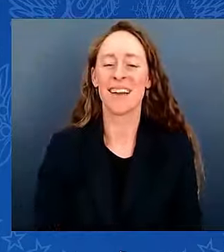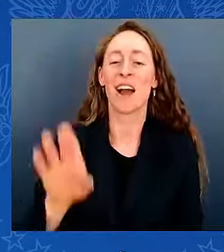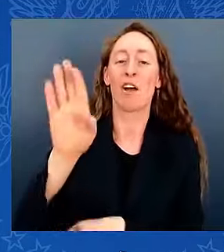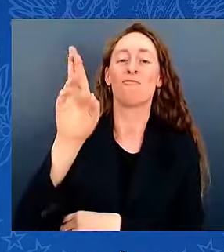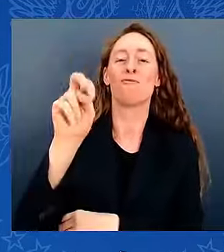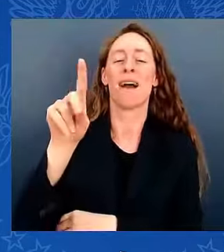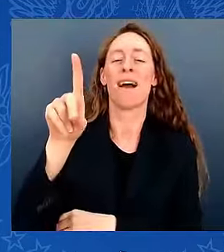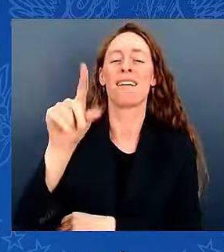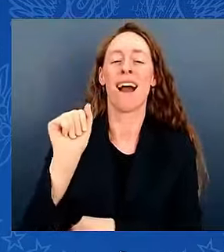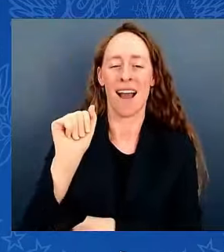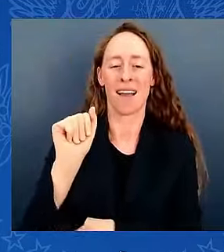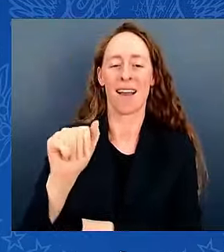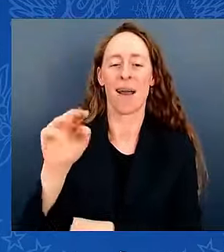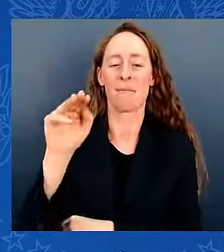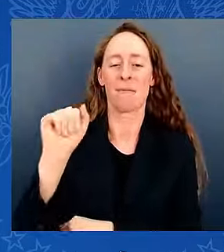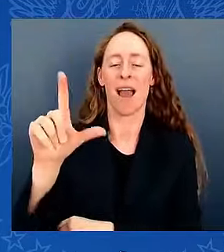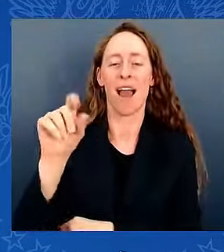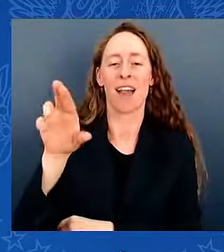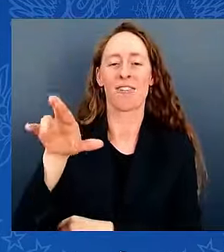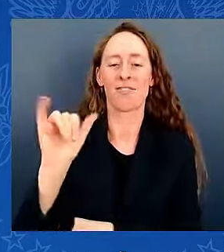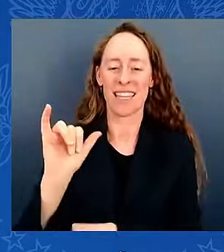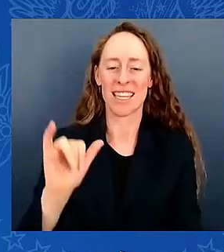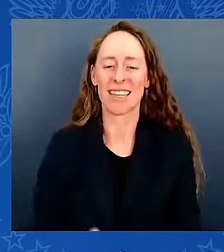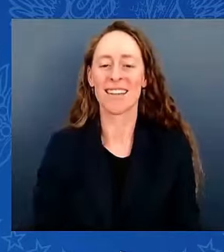And Shawanza Goff.